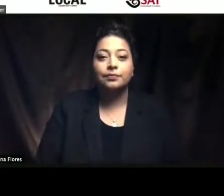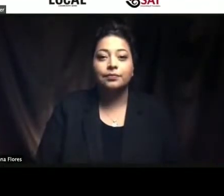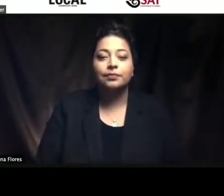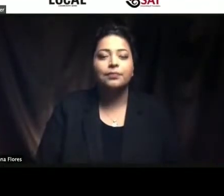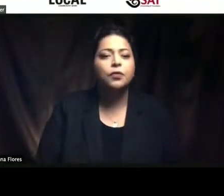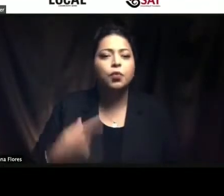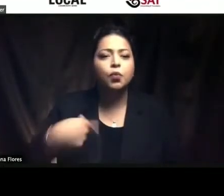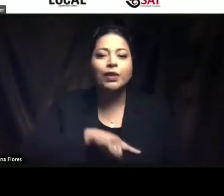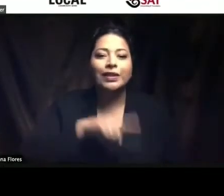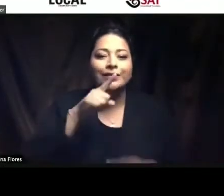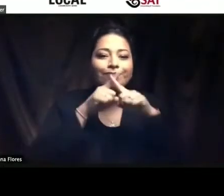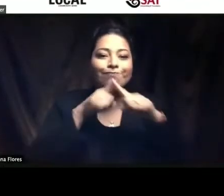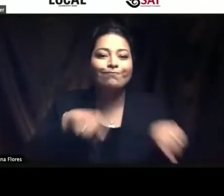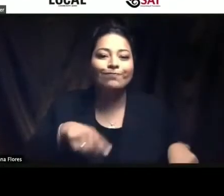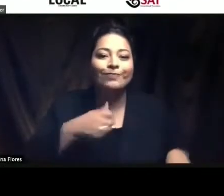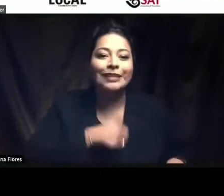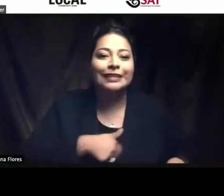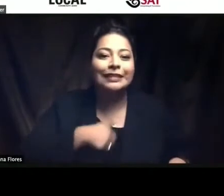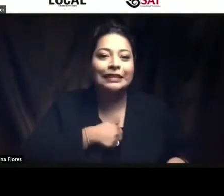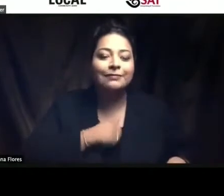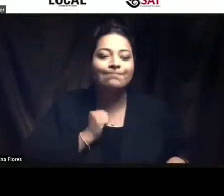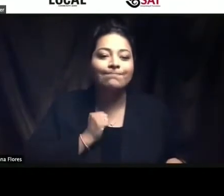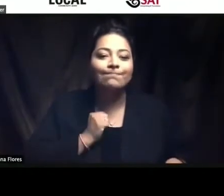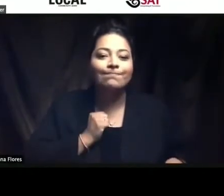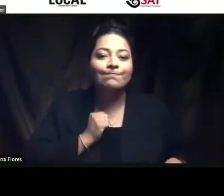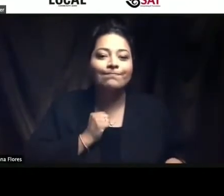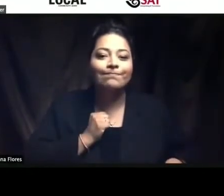We need to unmute her.